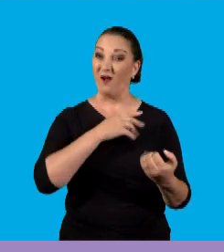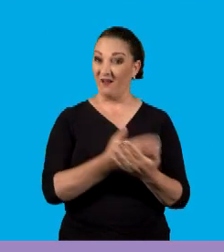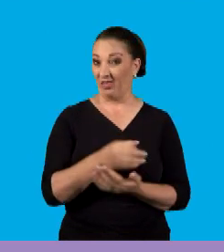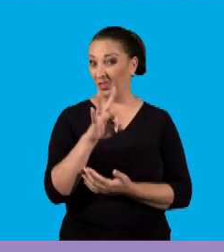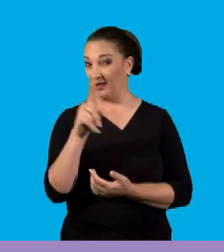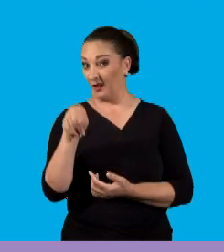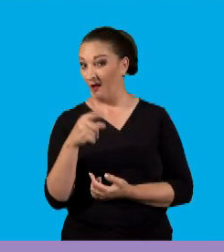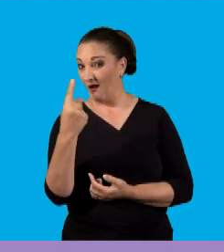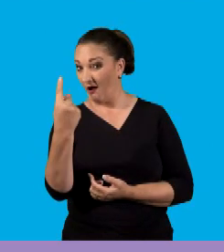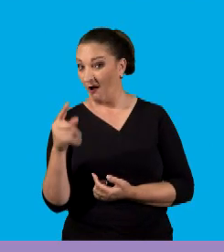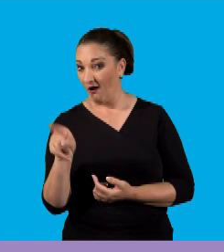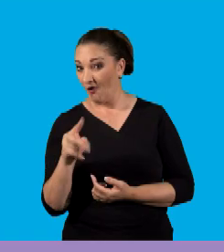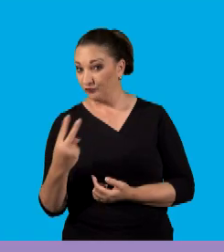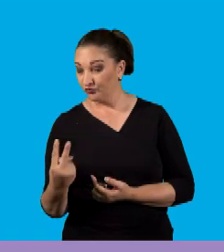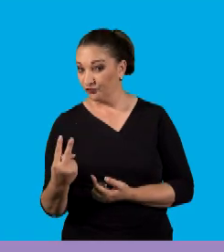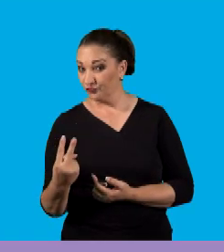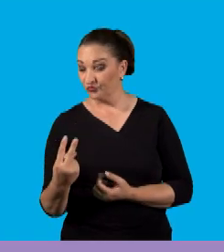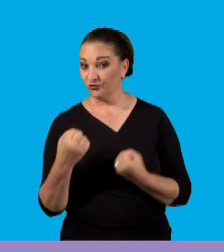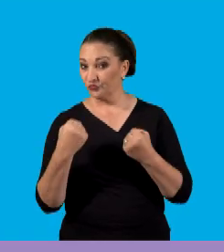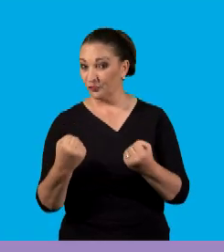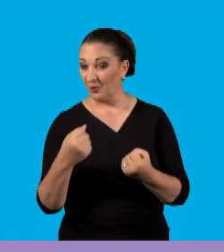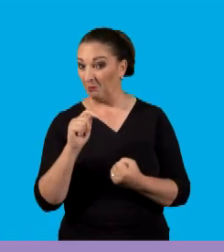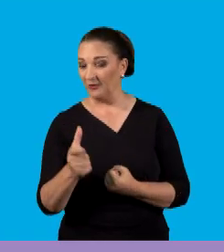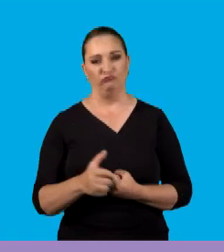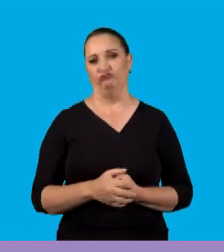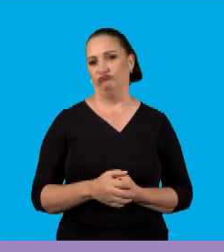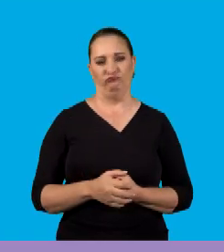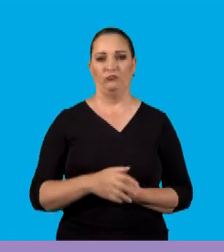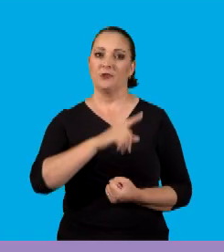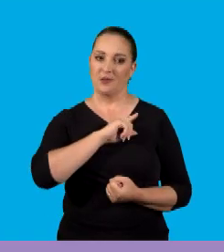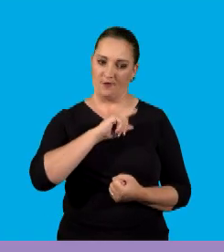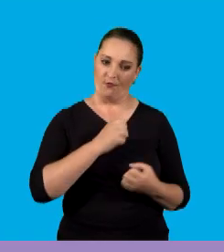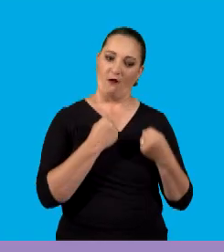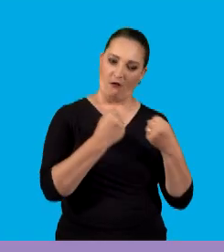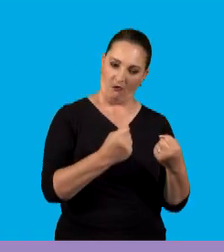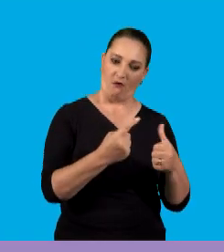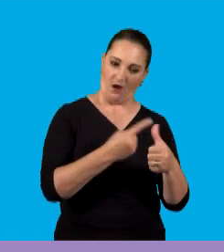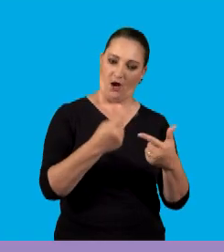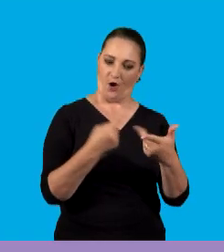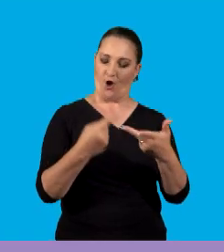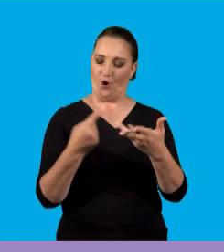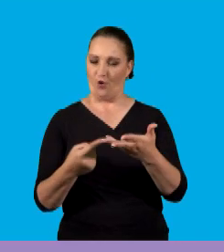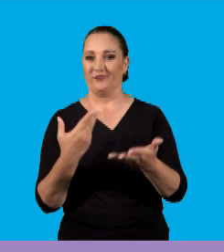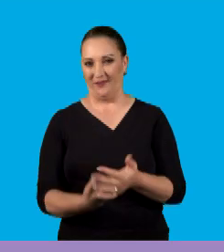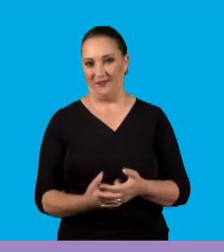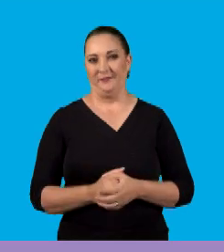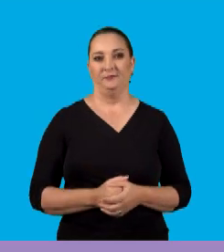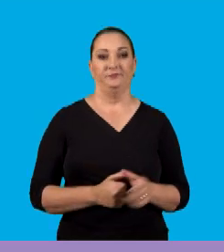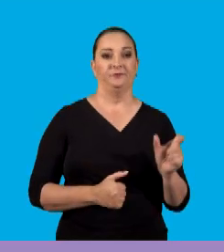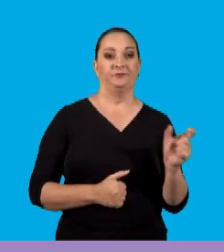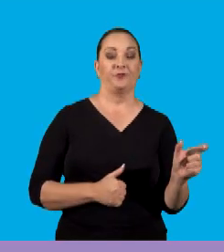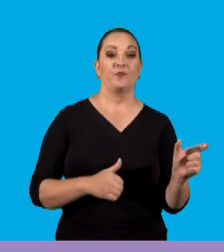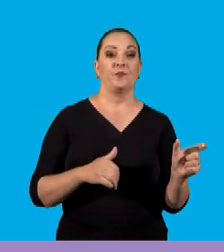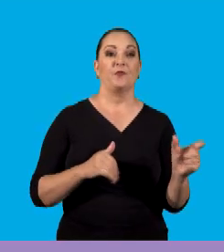sell 3.5 cars. So we are talking here of quantities that can be counted.